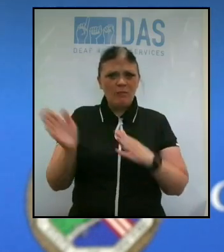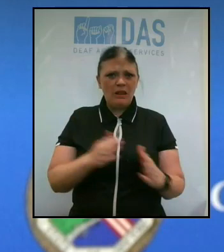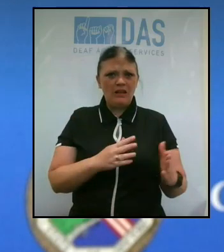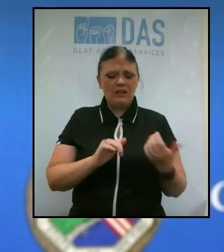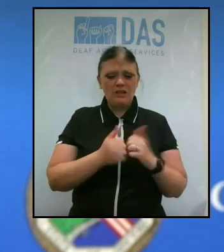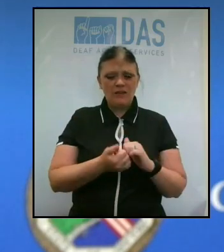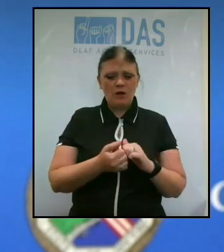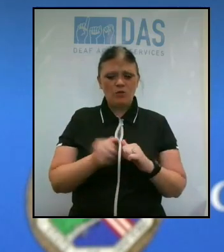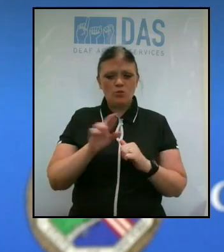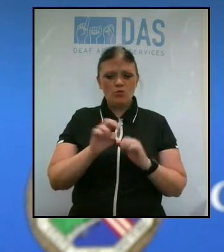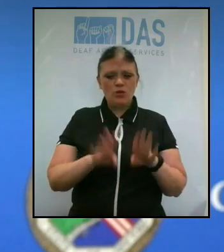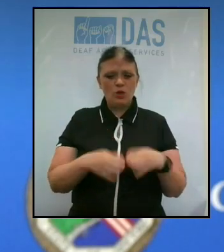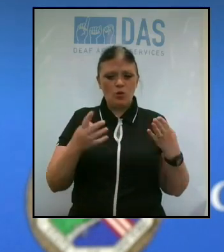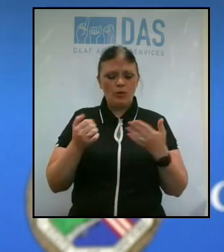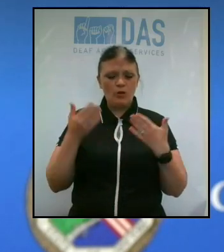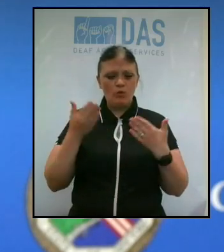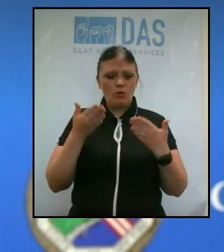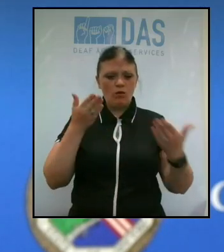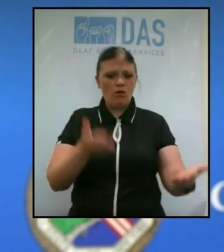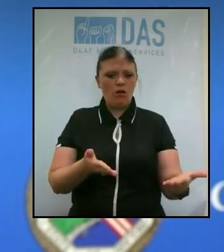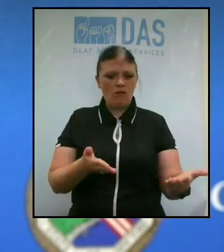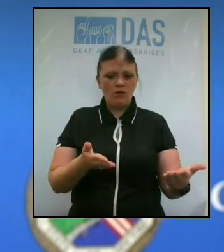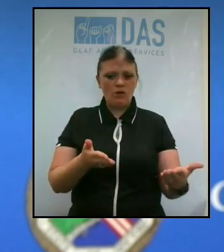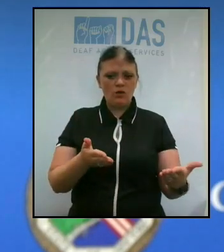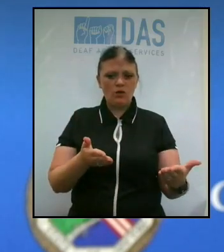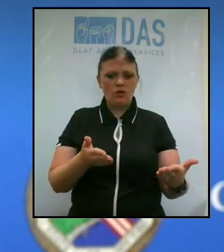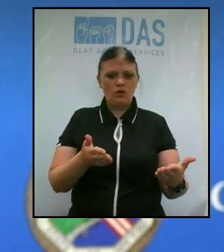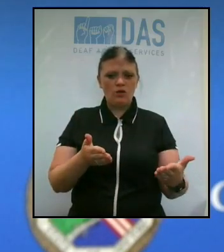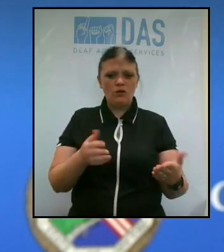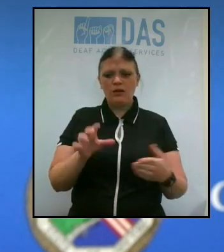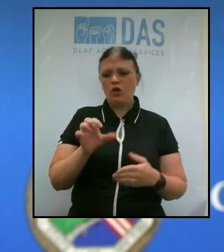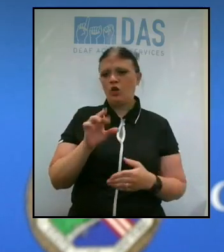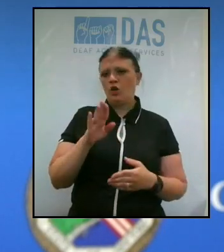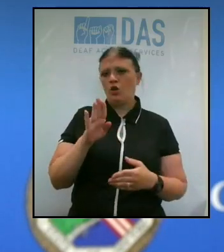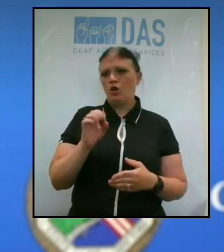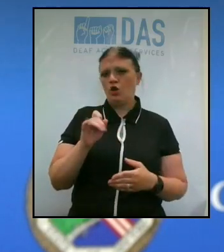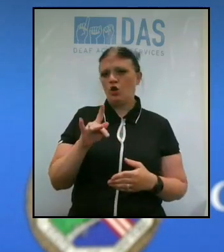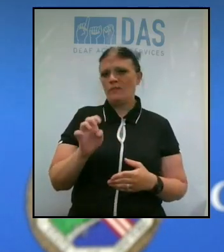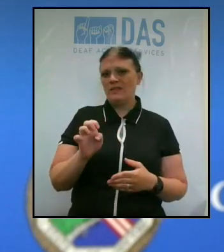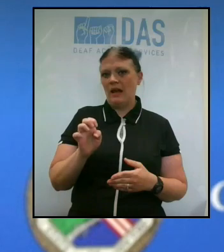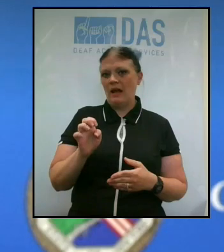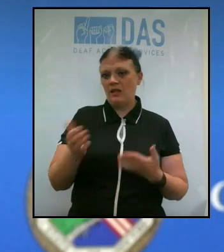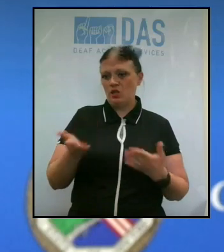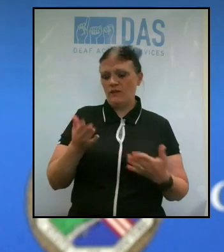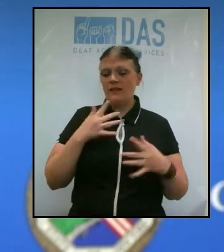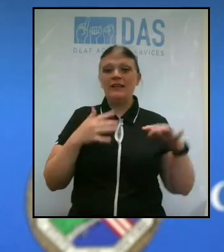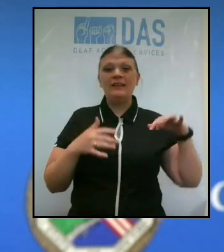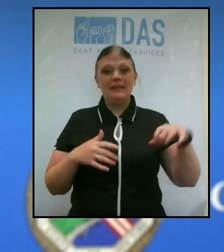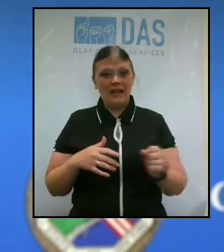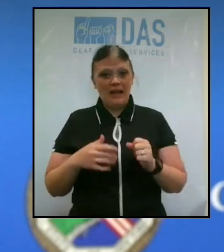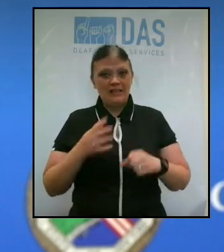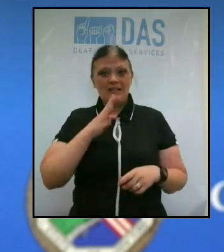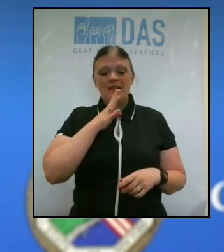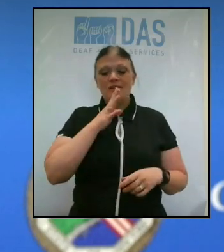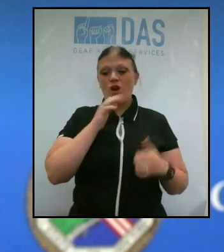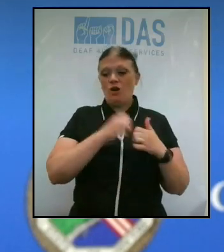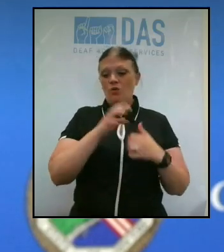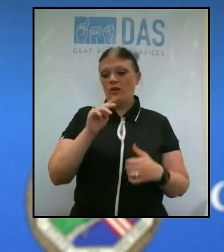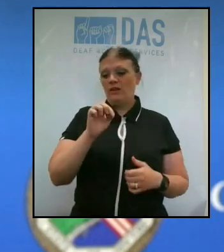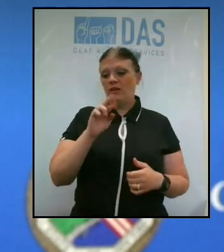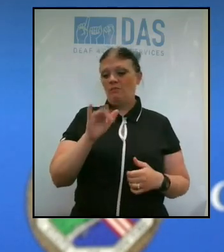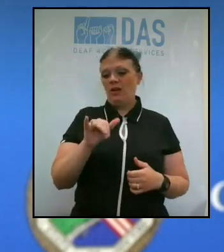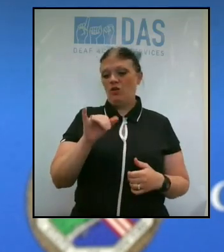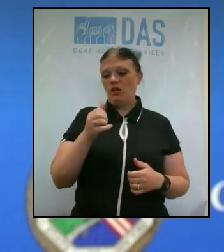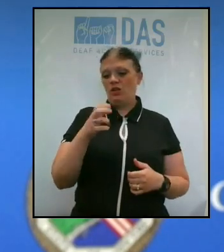can reopen or offer some curbside services. Yes, and they are. I talked to Mary Jean Jakubowski, the director of